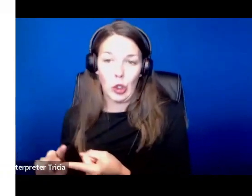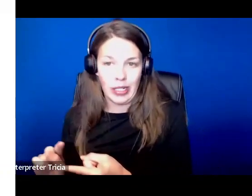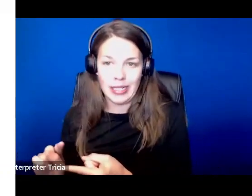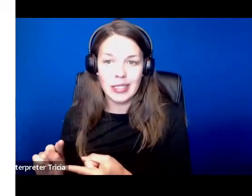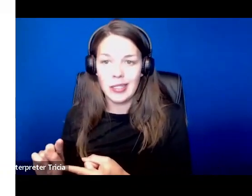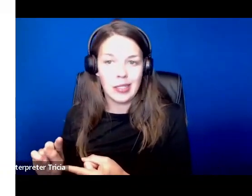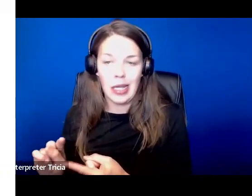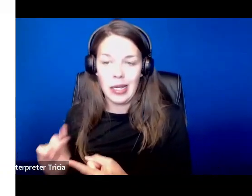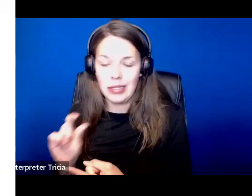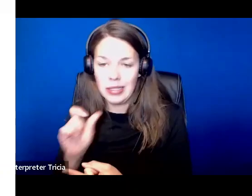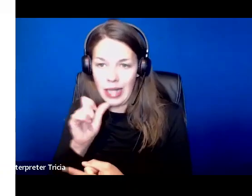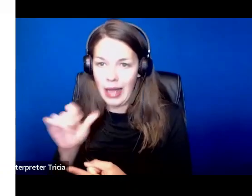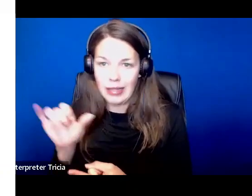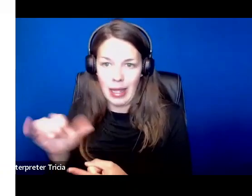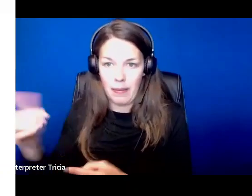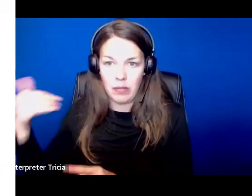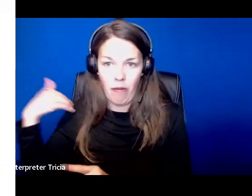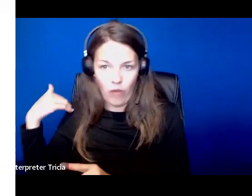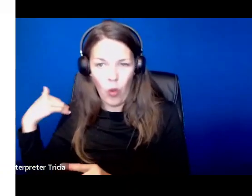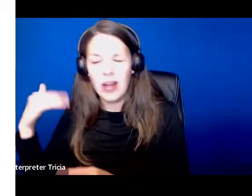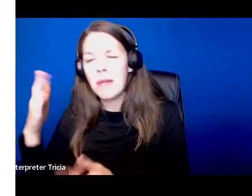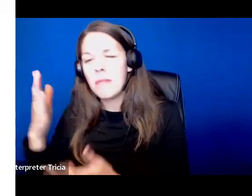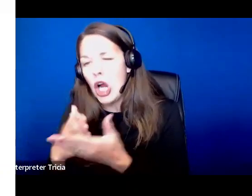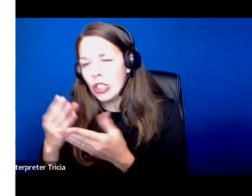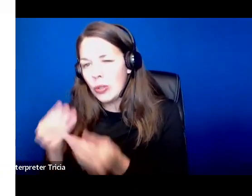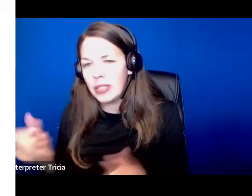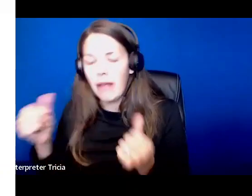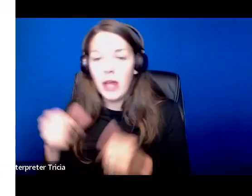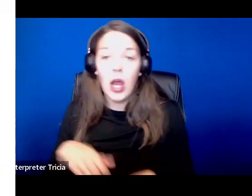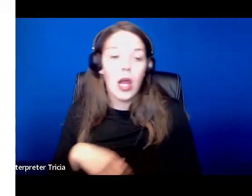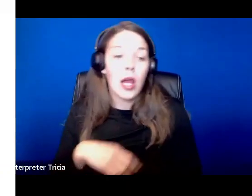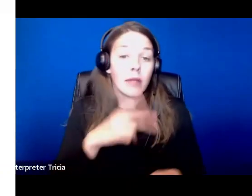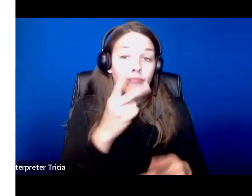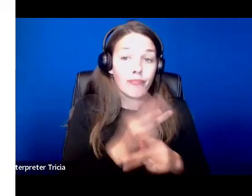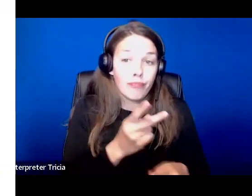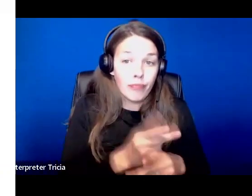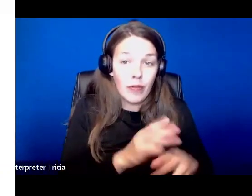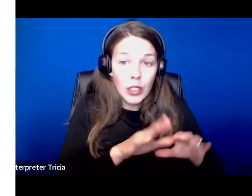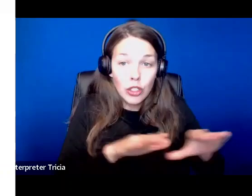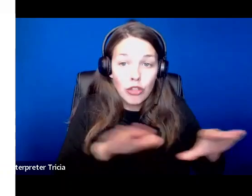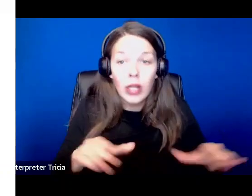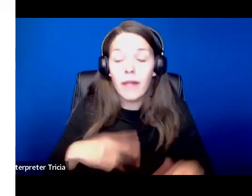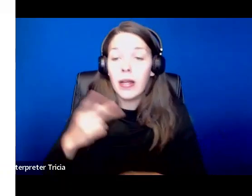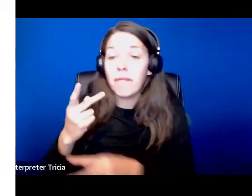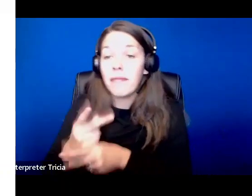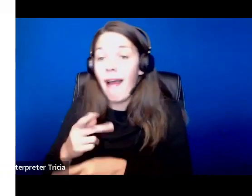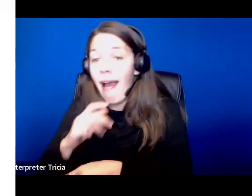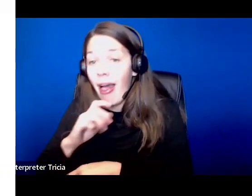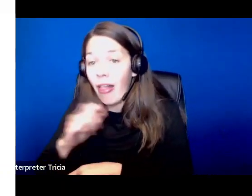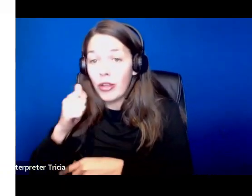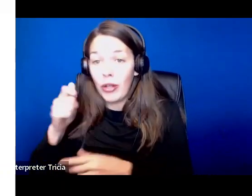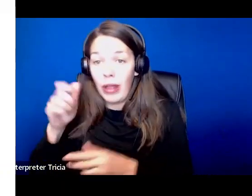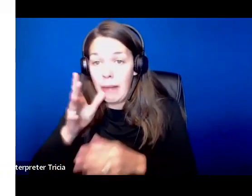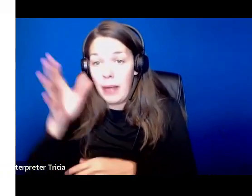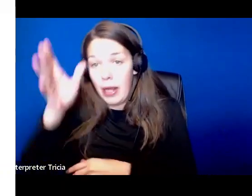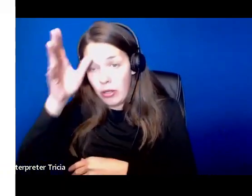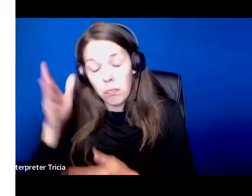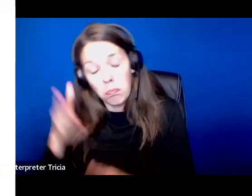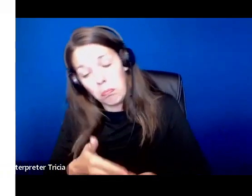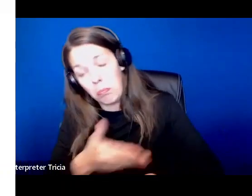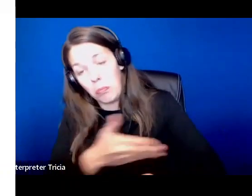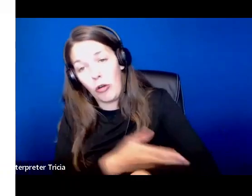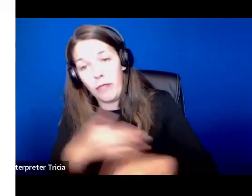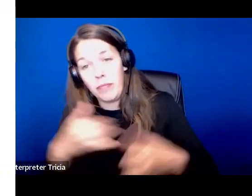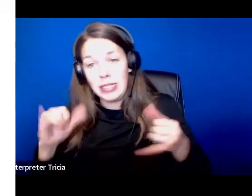So that's why I say partially resolved there. Caregiving for children and elderly parents, it's improved, but it's still an issue.